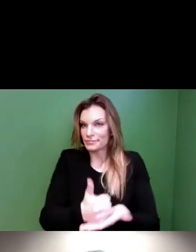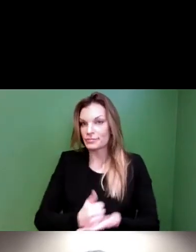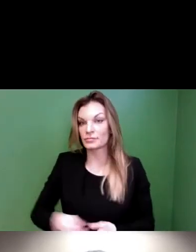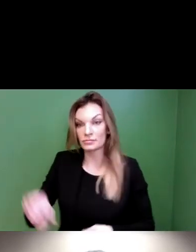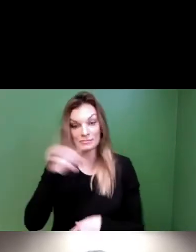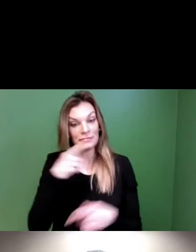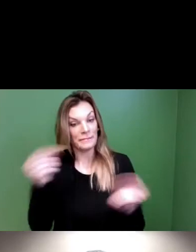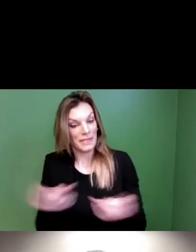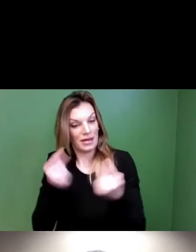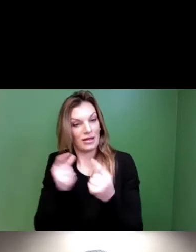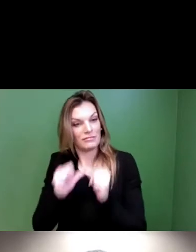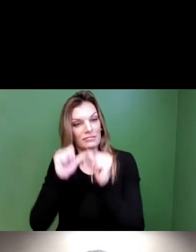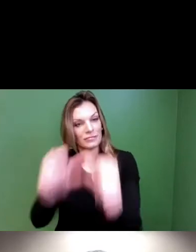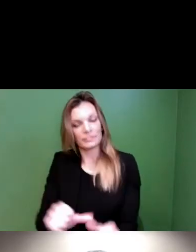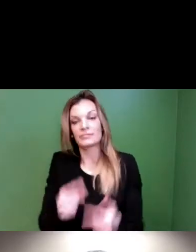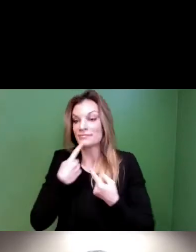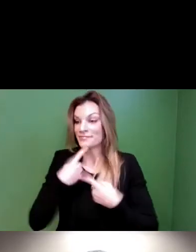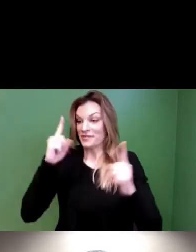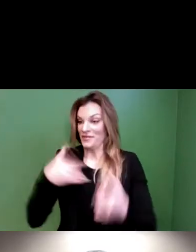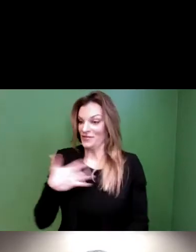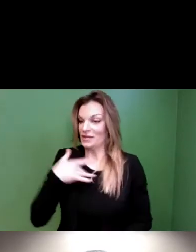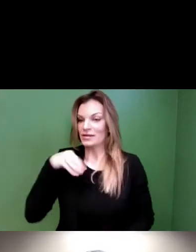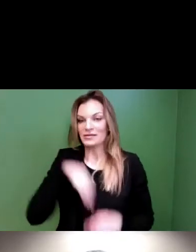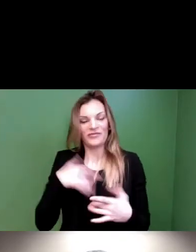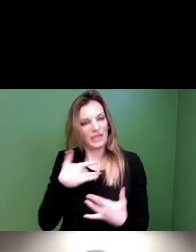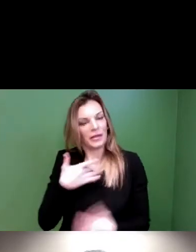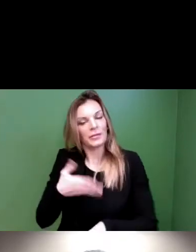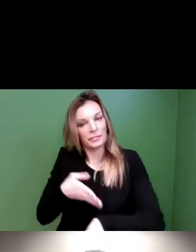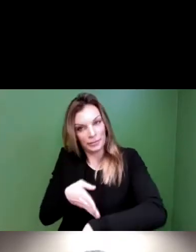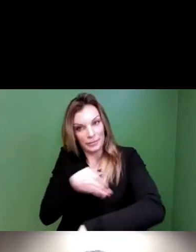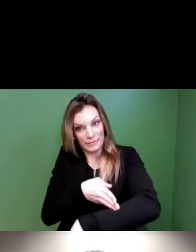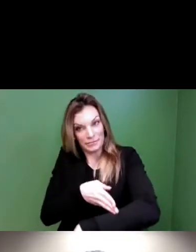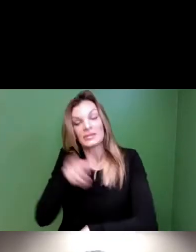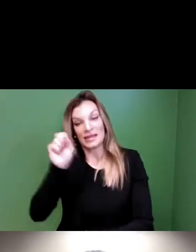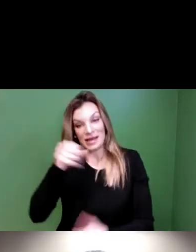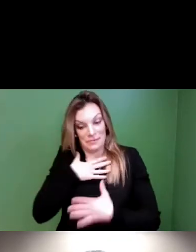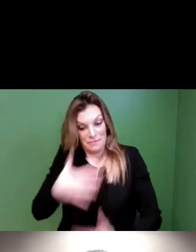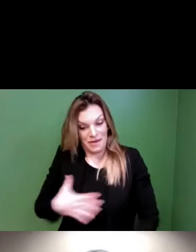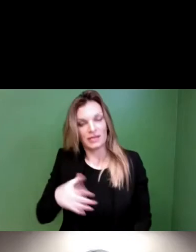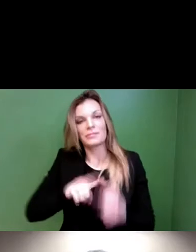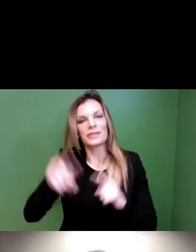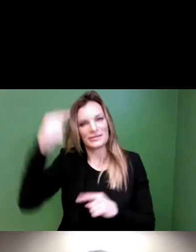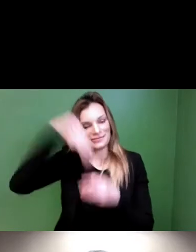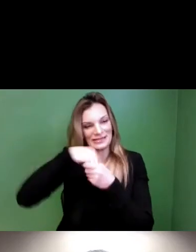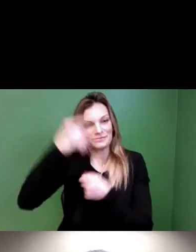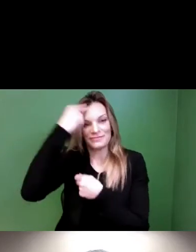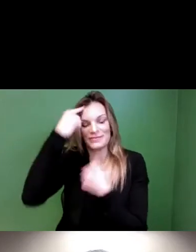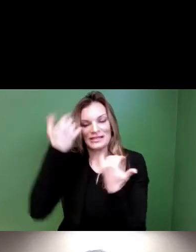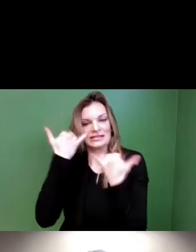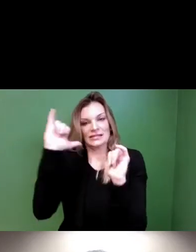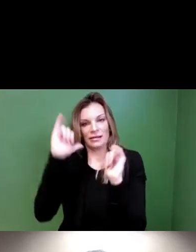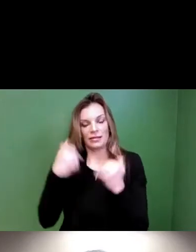pain may feel better, but they still may have the psychological overlay or impediment to going back to